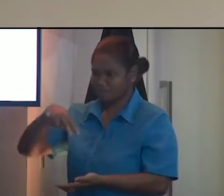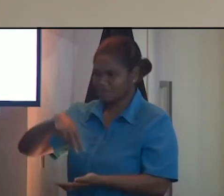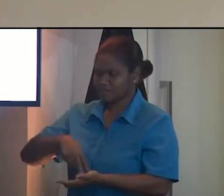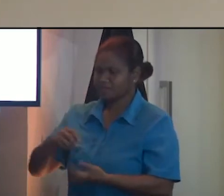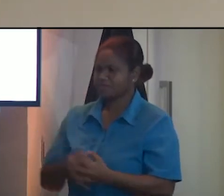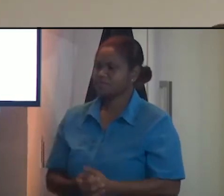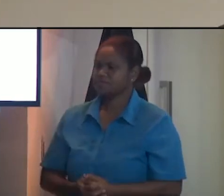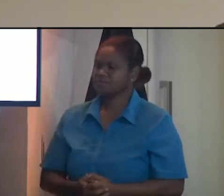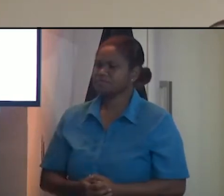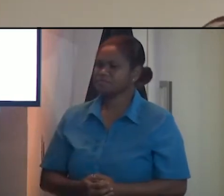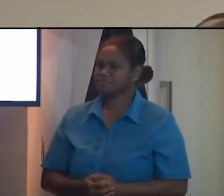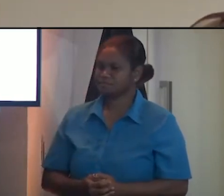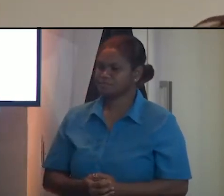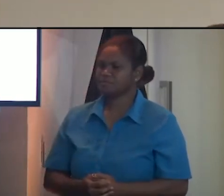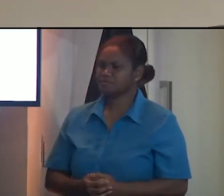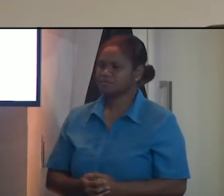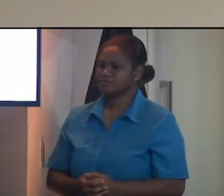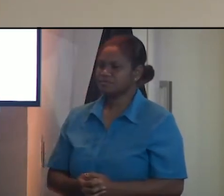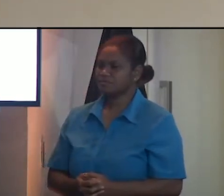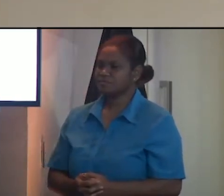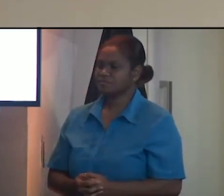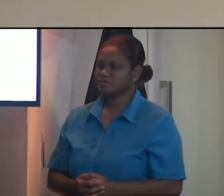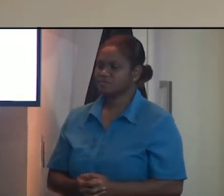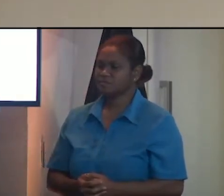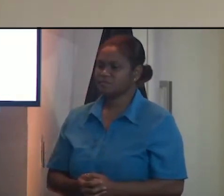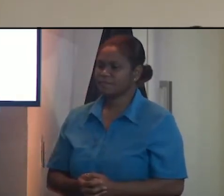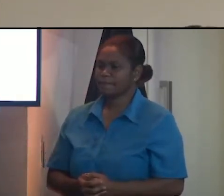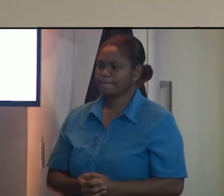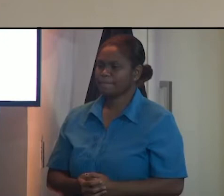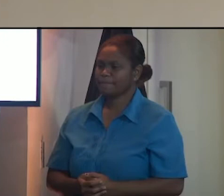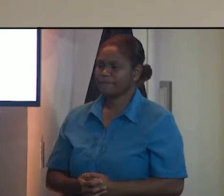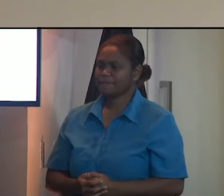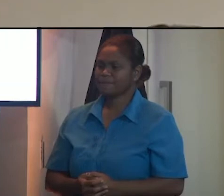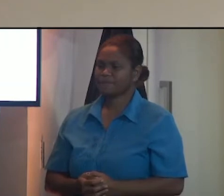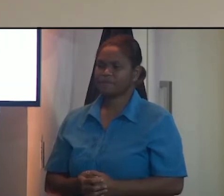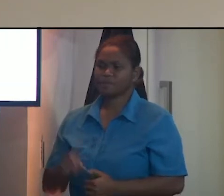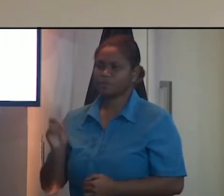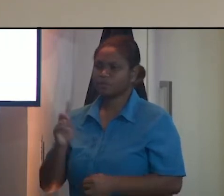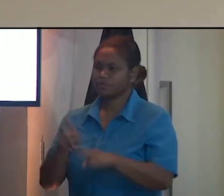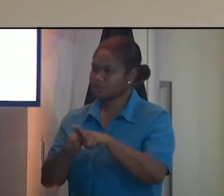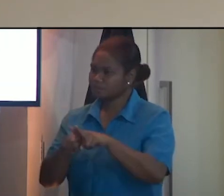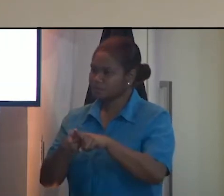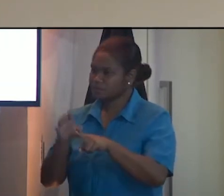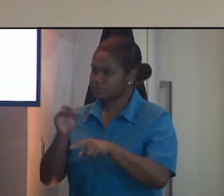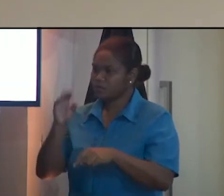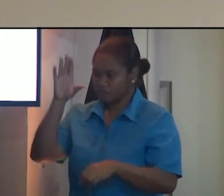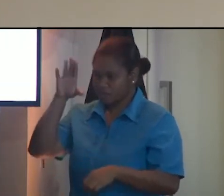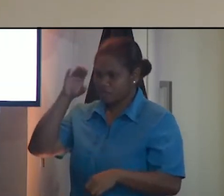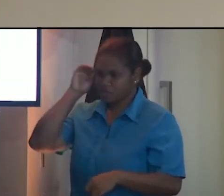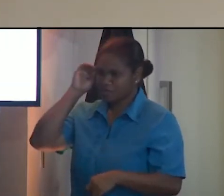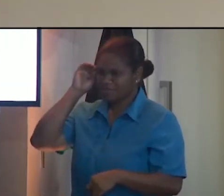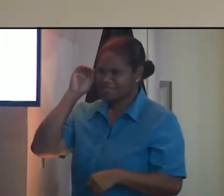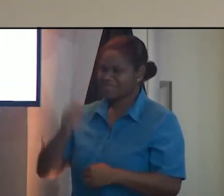tokenism, which is very controversial in some arguments. So what have we learned from these experiences of